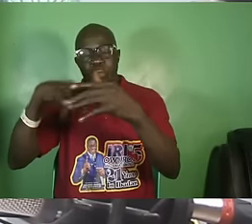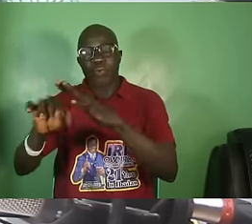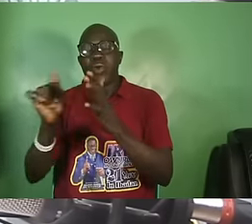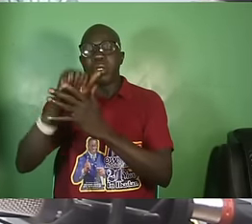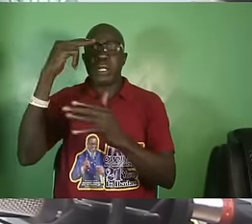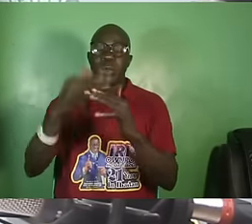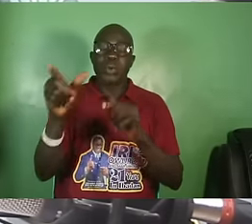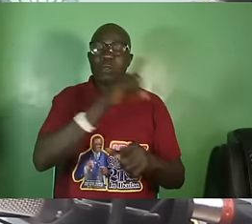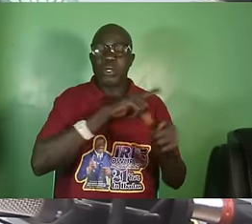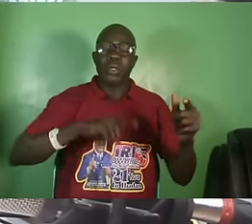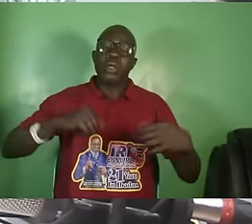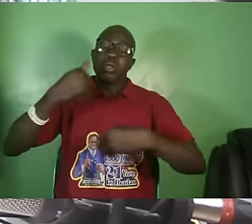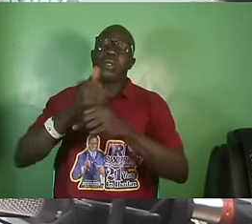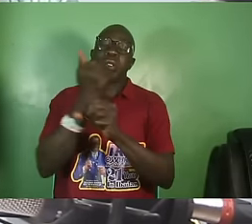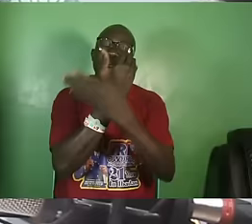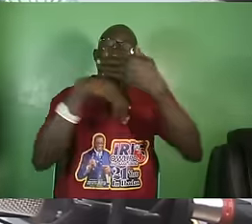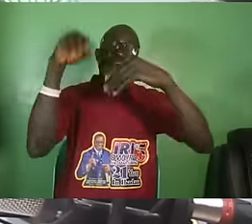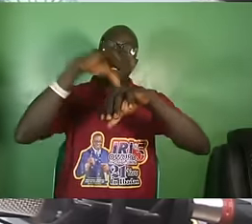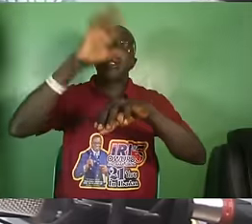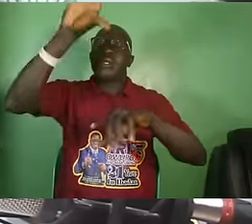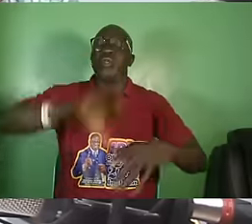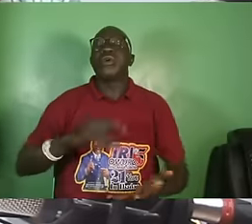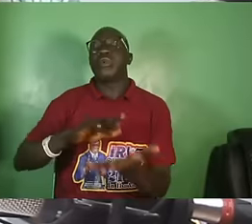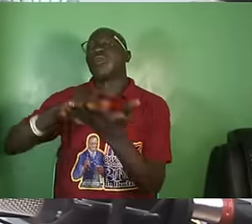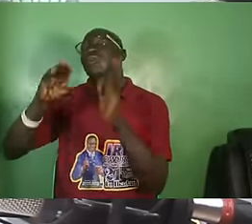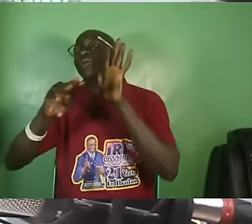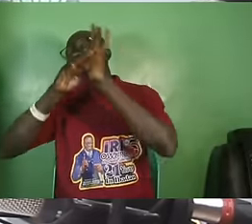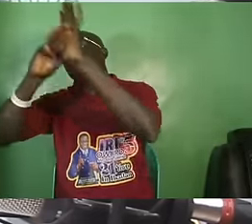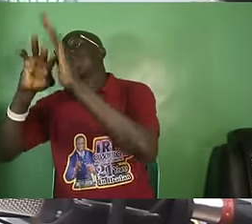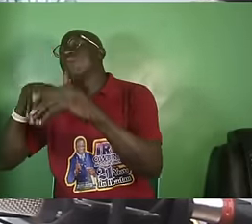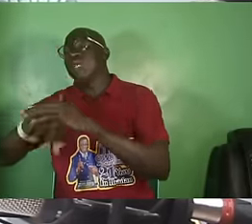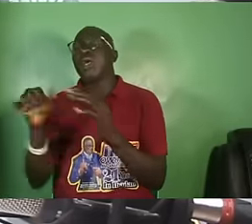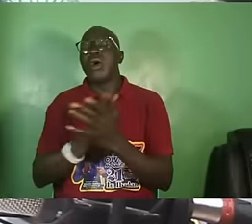Comfort. In the name of the Lord, I pray to the heaven and earth. Amen.